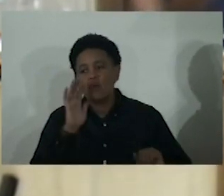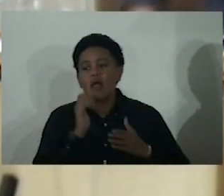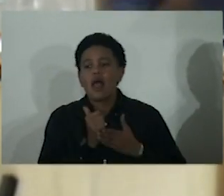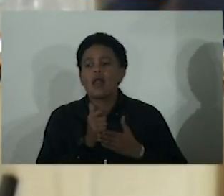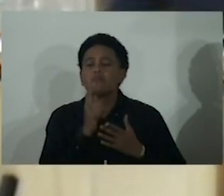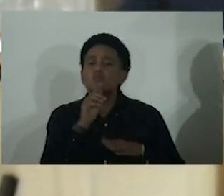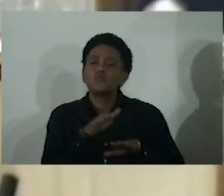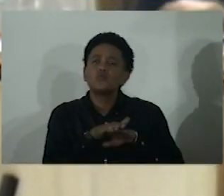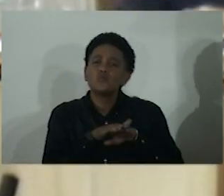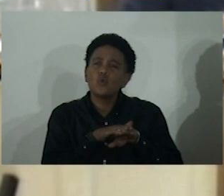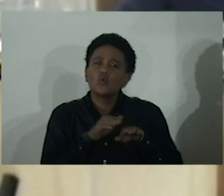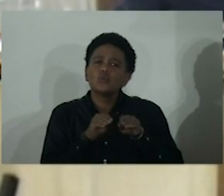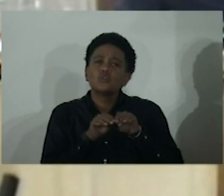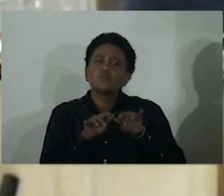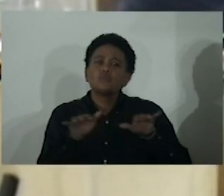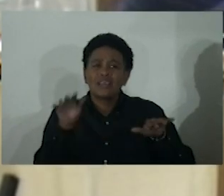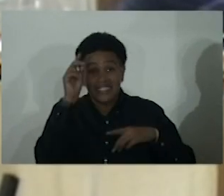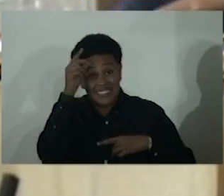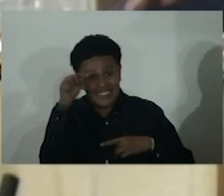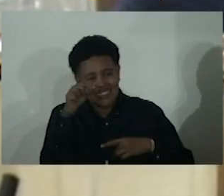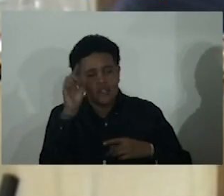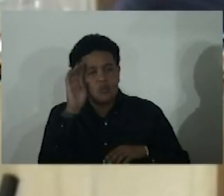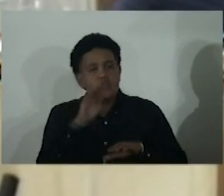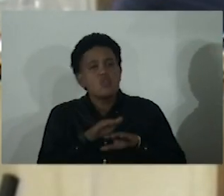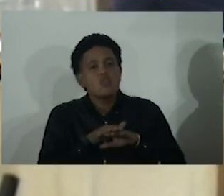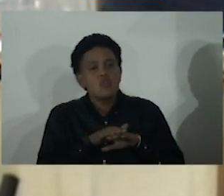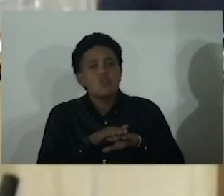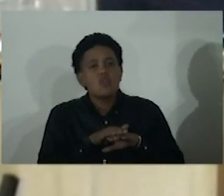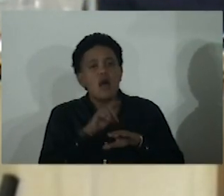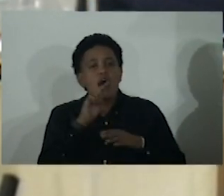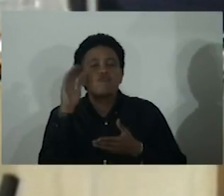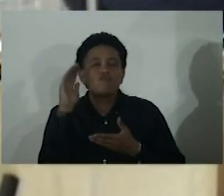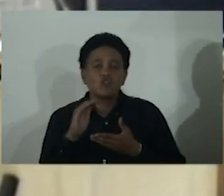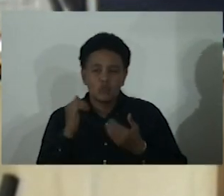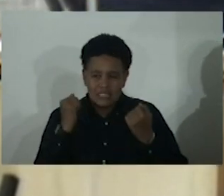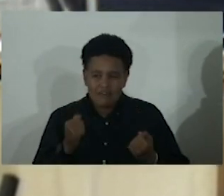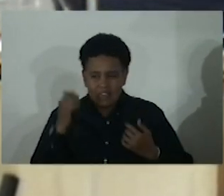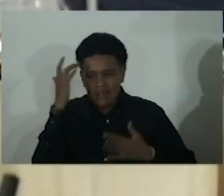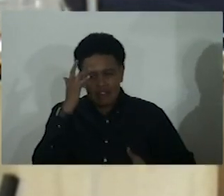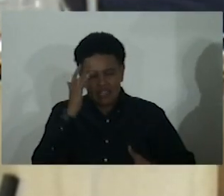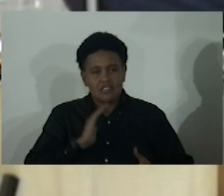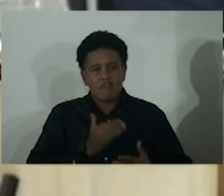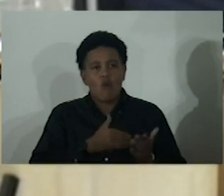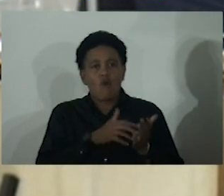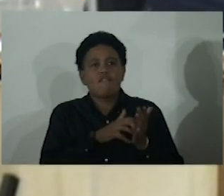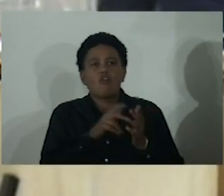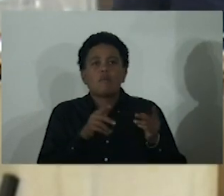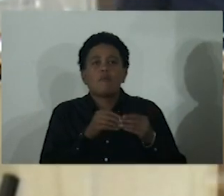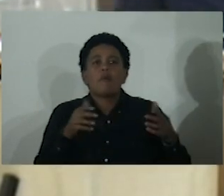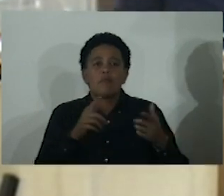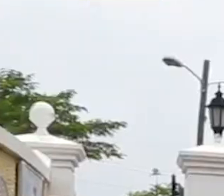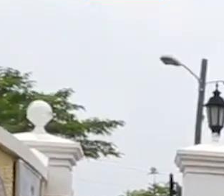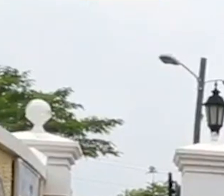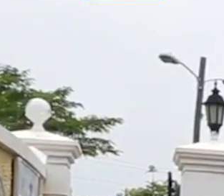to slow the spread of the disease, of course, and reduce the severity of illness for our vulnerable population and the population